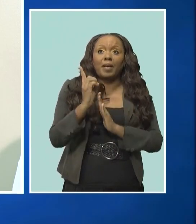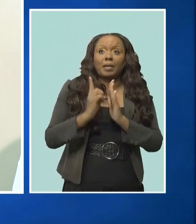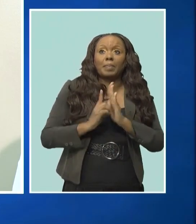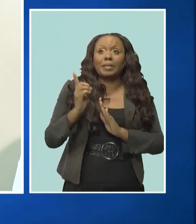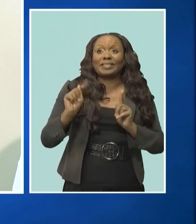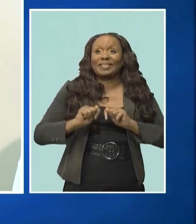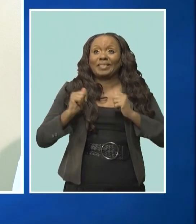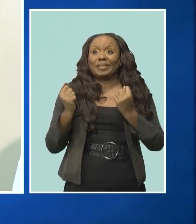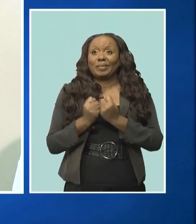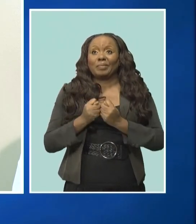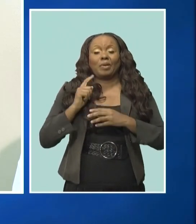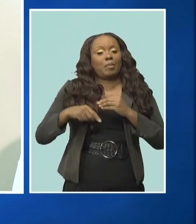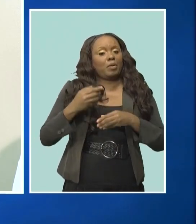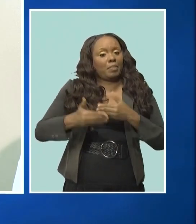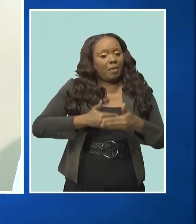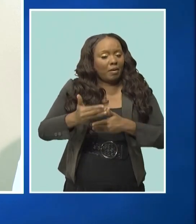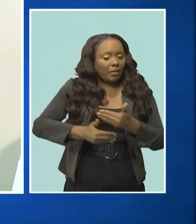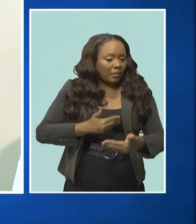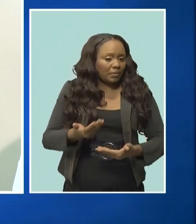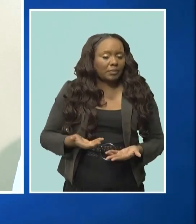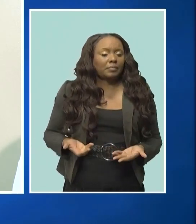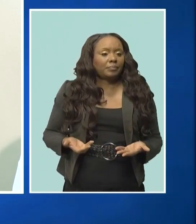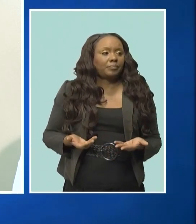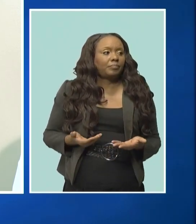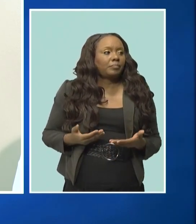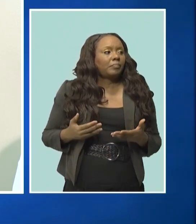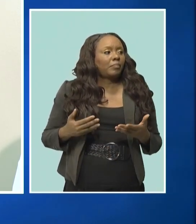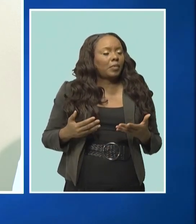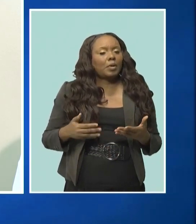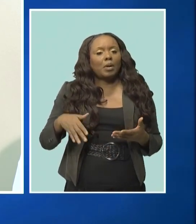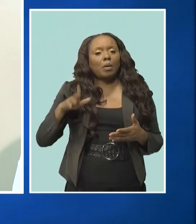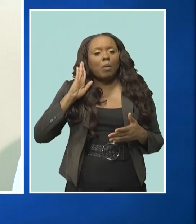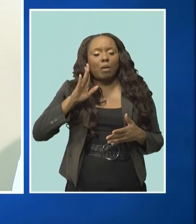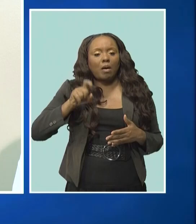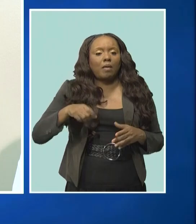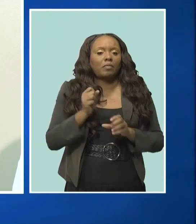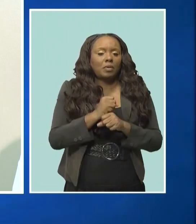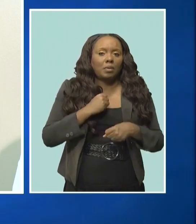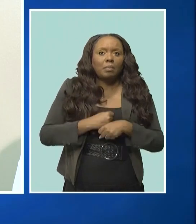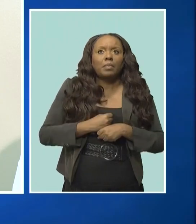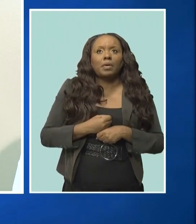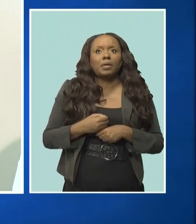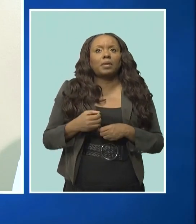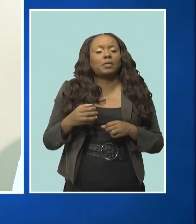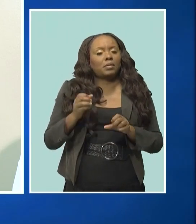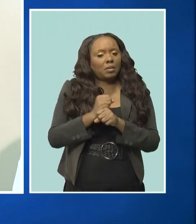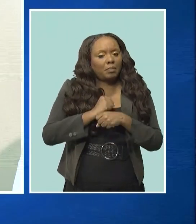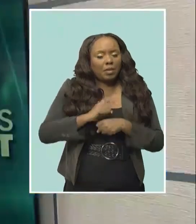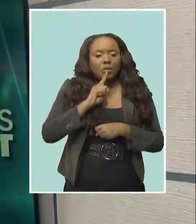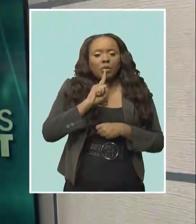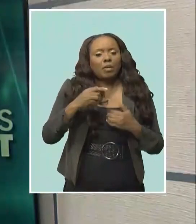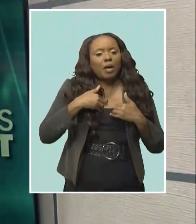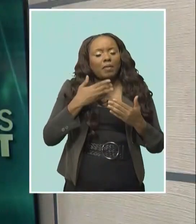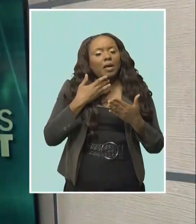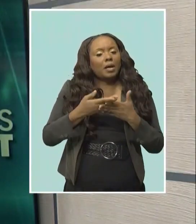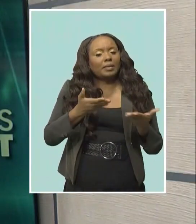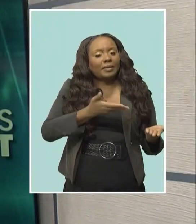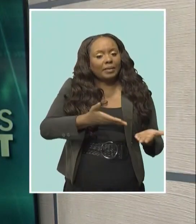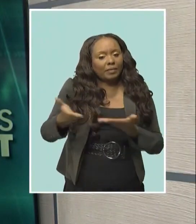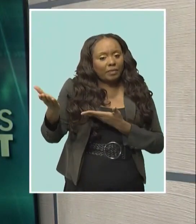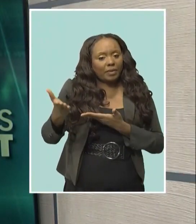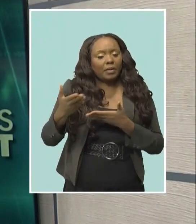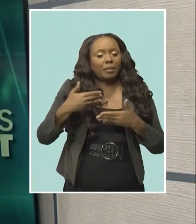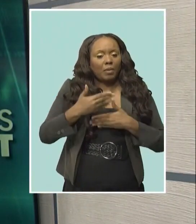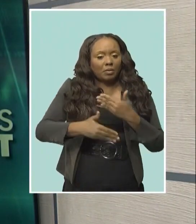the process and the agreements and so on that we would have to make in order to facilitate a delivery process. The initiative has